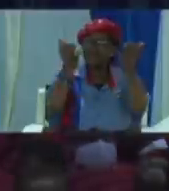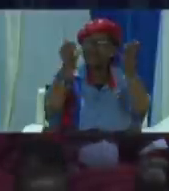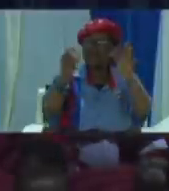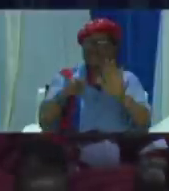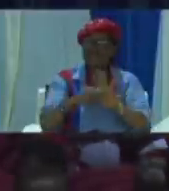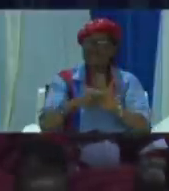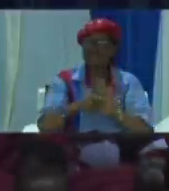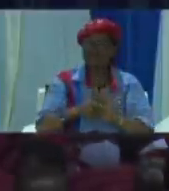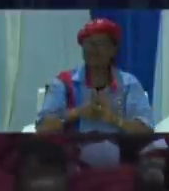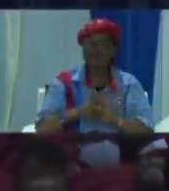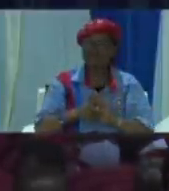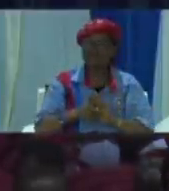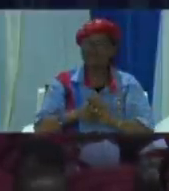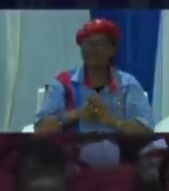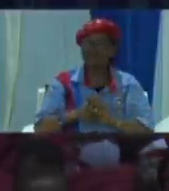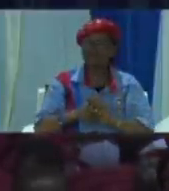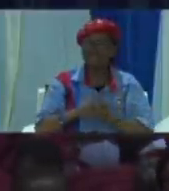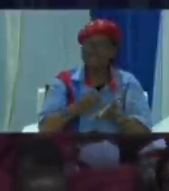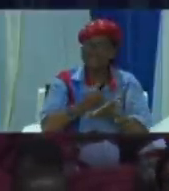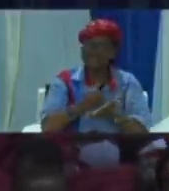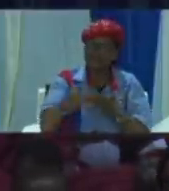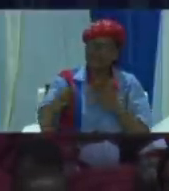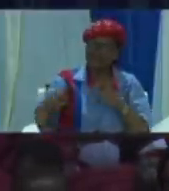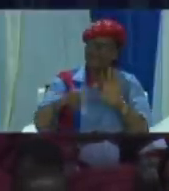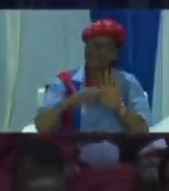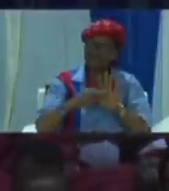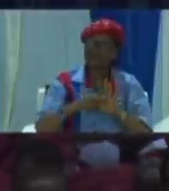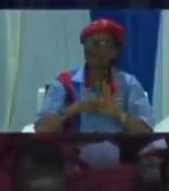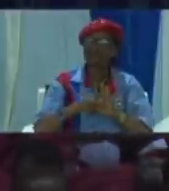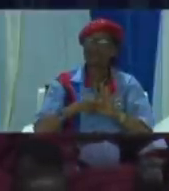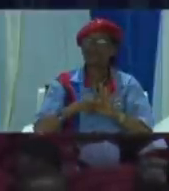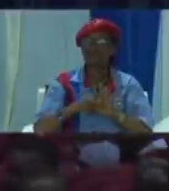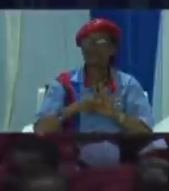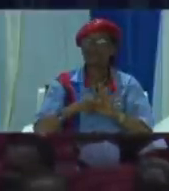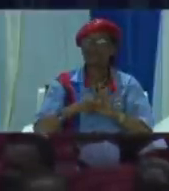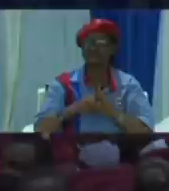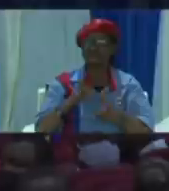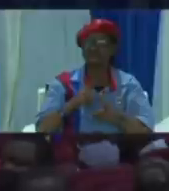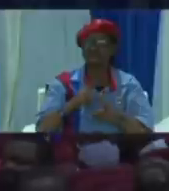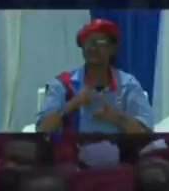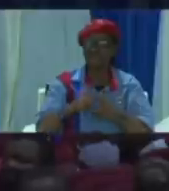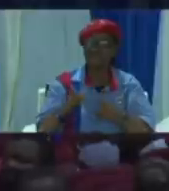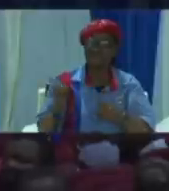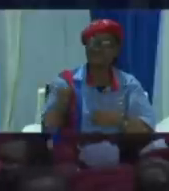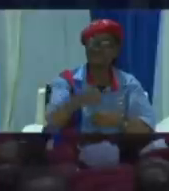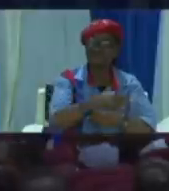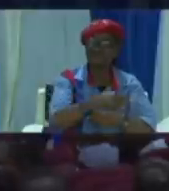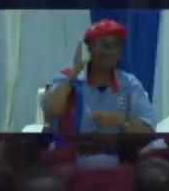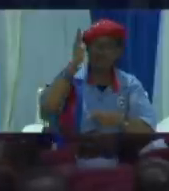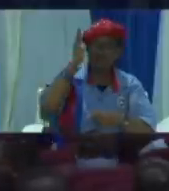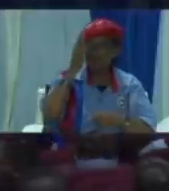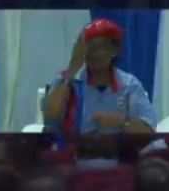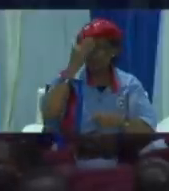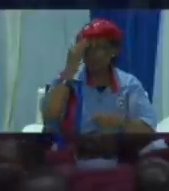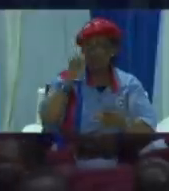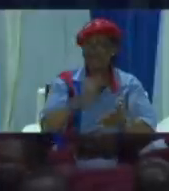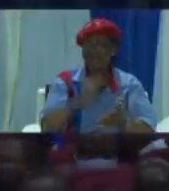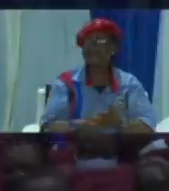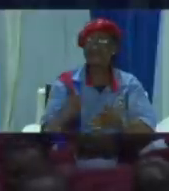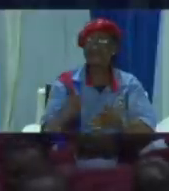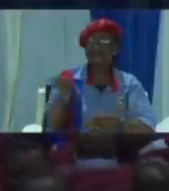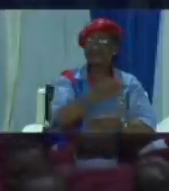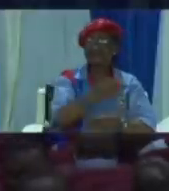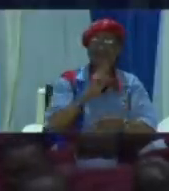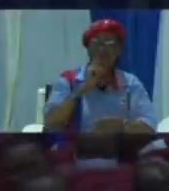to so ni ti yani soto ni fara eni so di mimo, then you know you are expected to teach. Awa